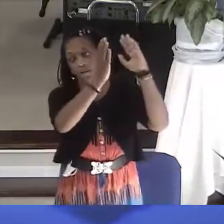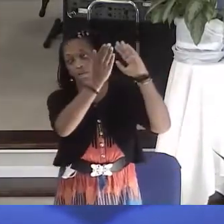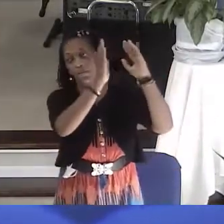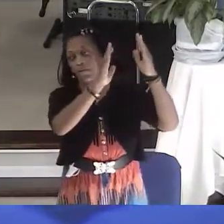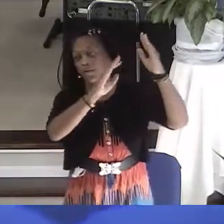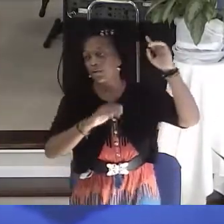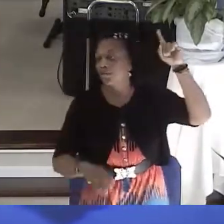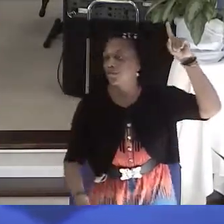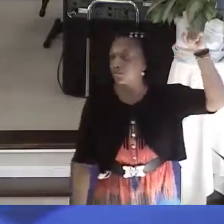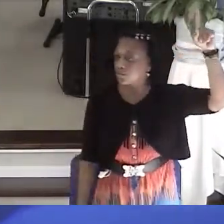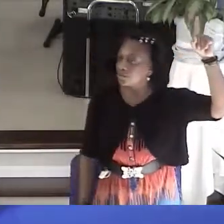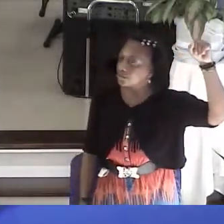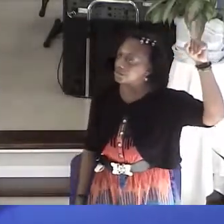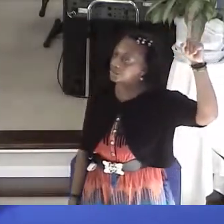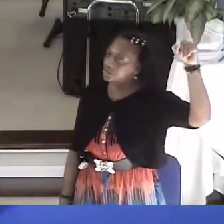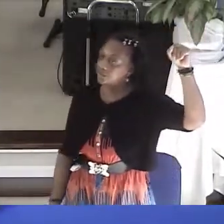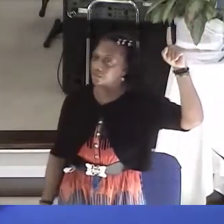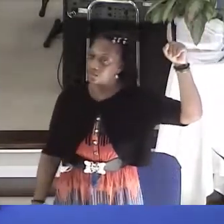None like you.